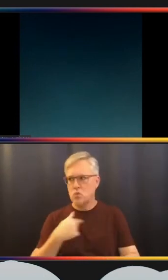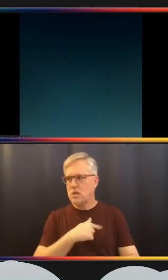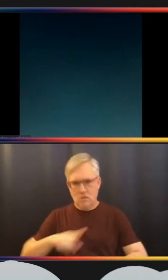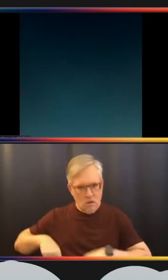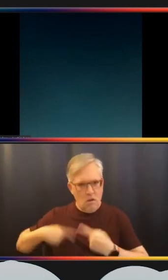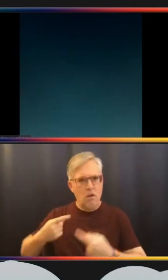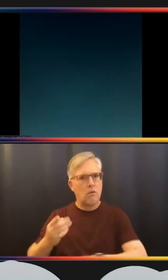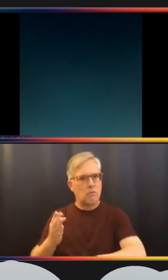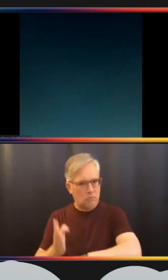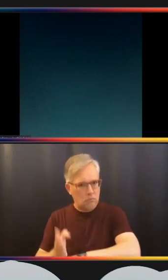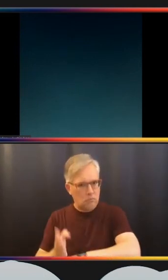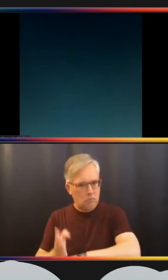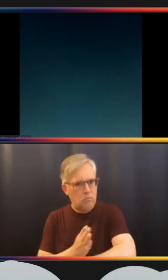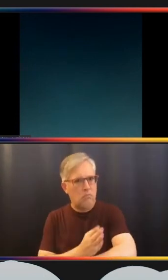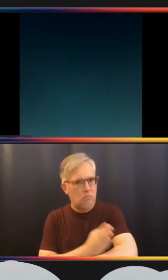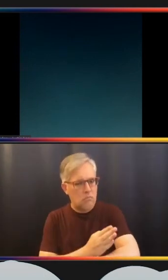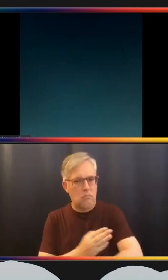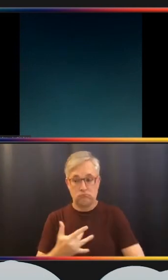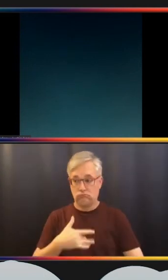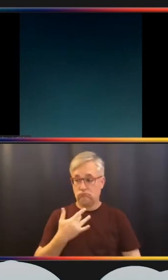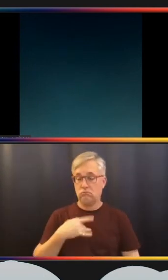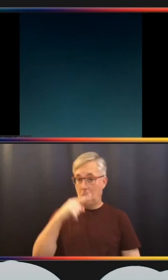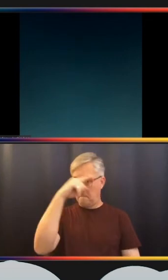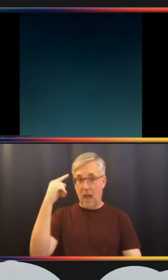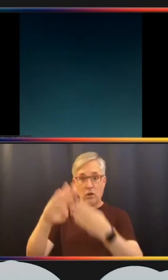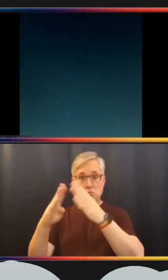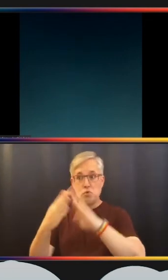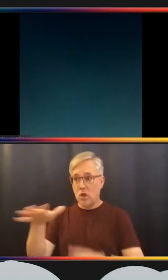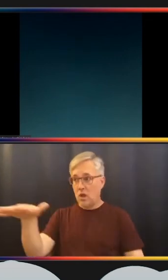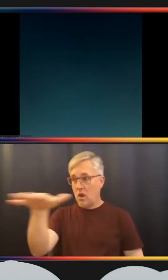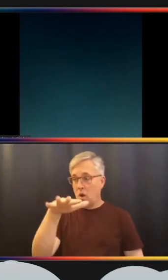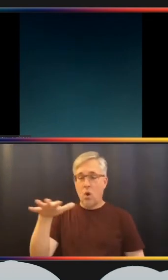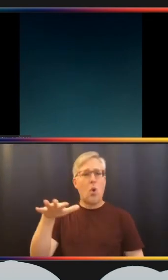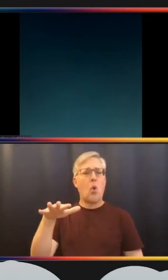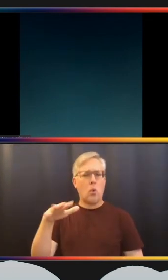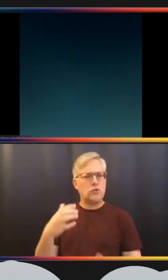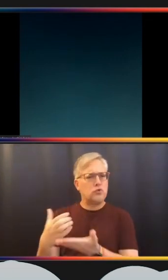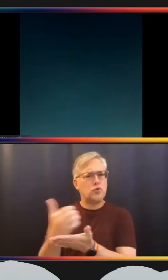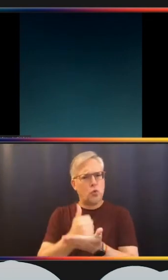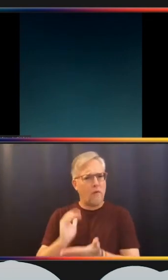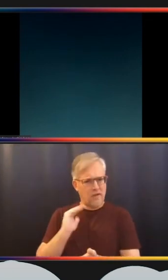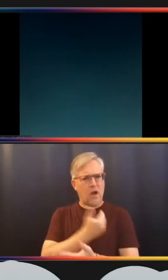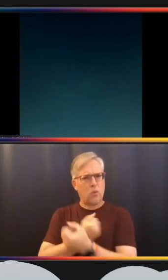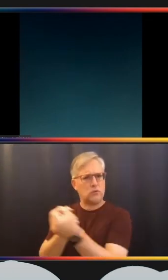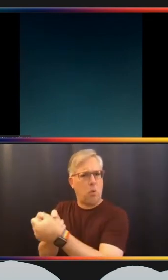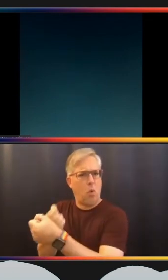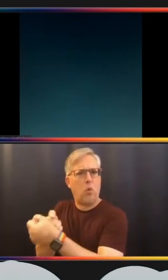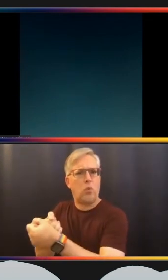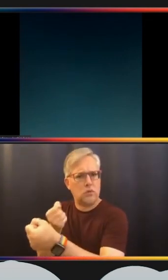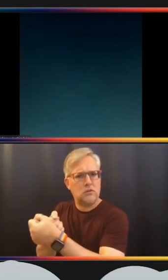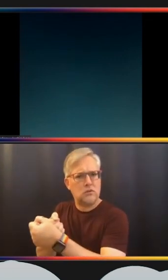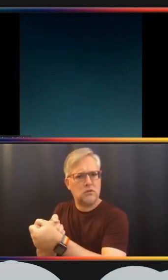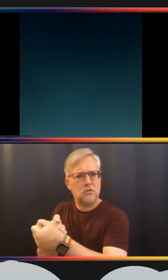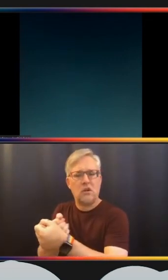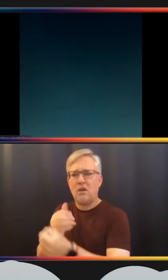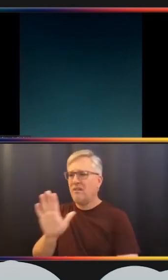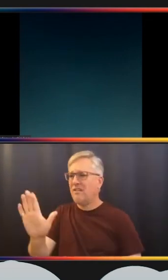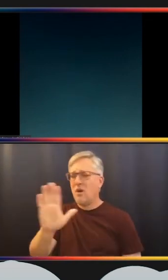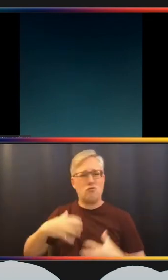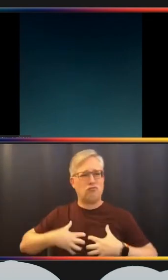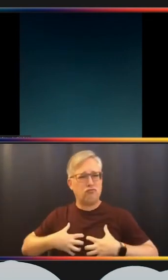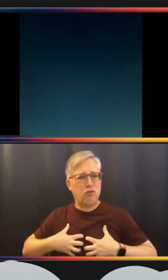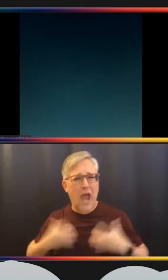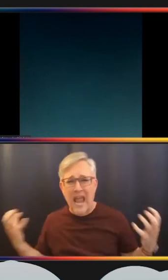think the Black community deserves all the support they can get. And there's all the rage that is happening in the world